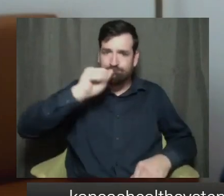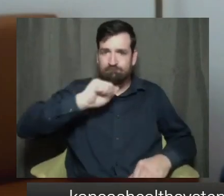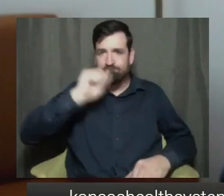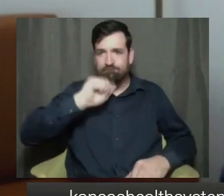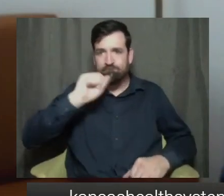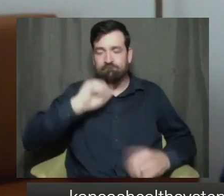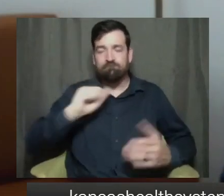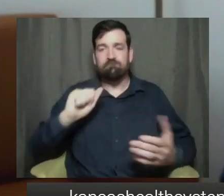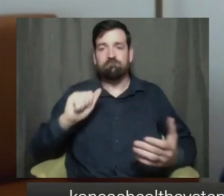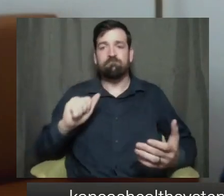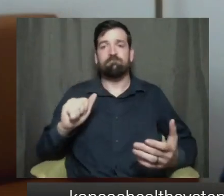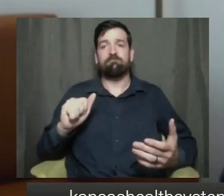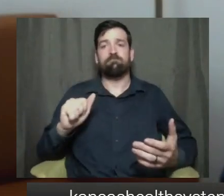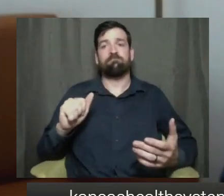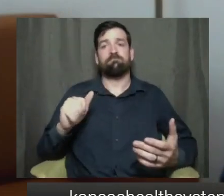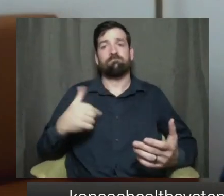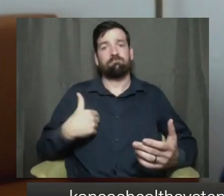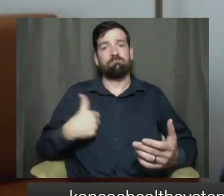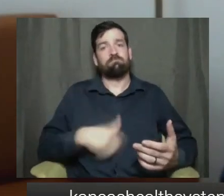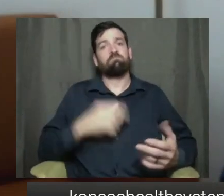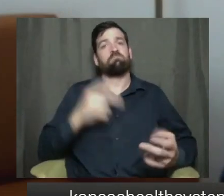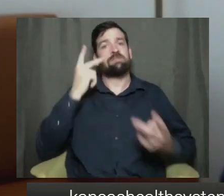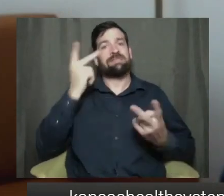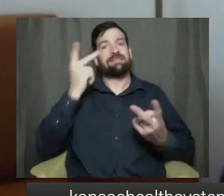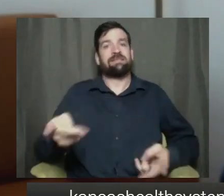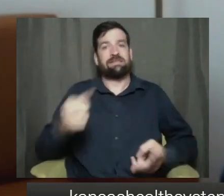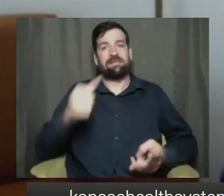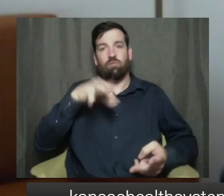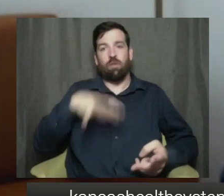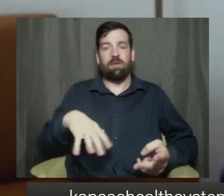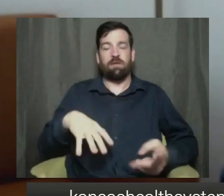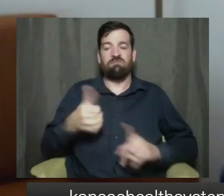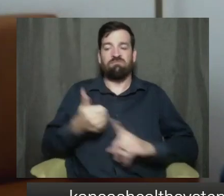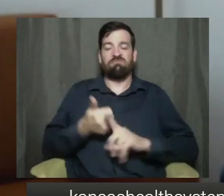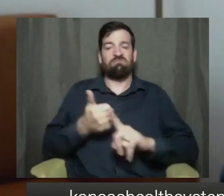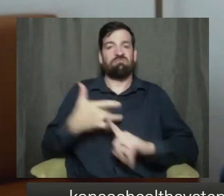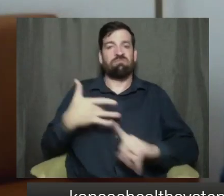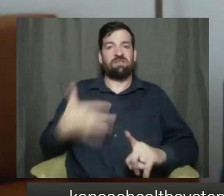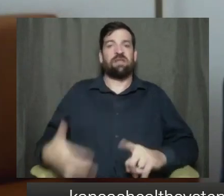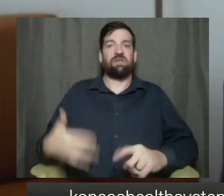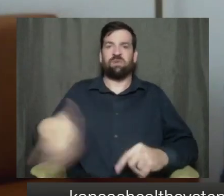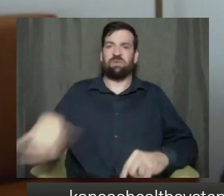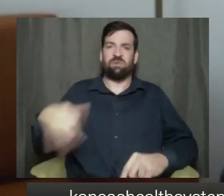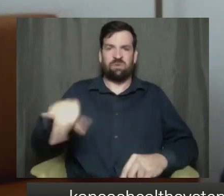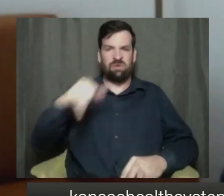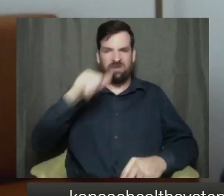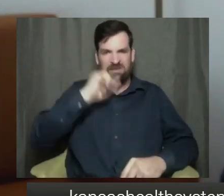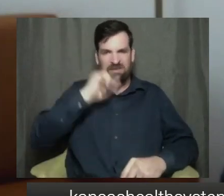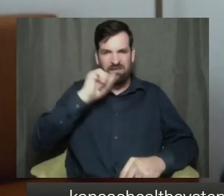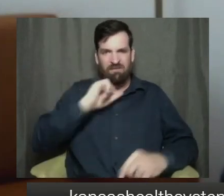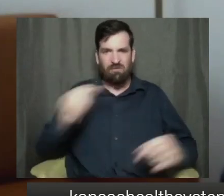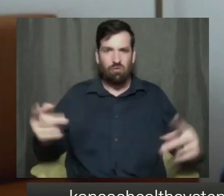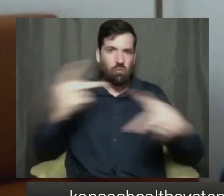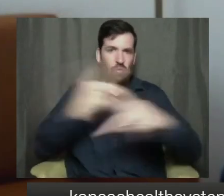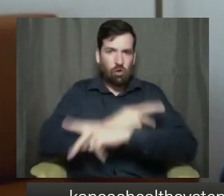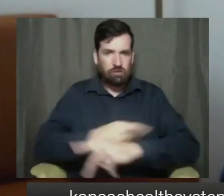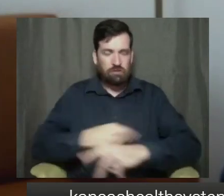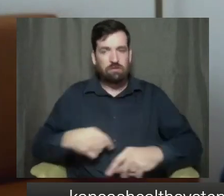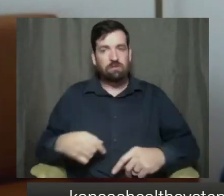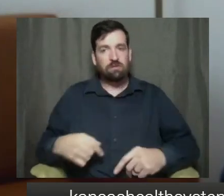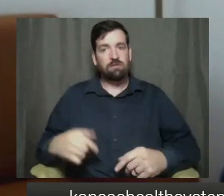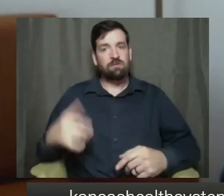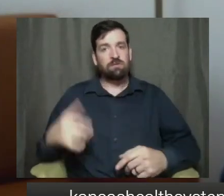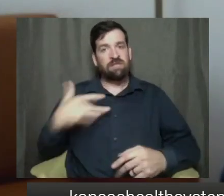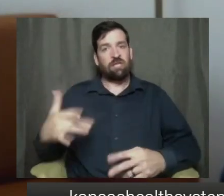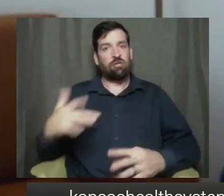know, we do see women tend to suffer disproportionately in situations like this because we tend to be caregivers